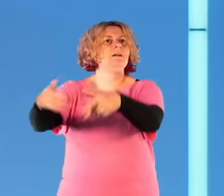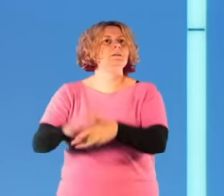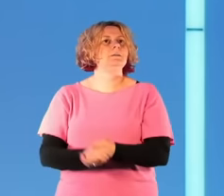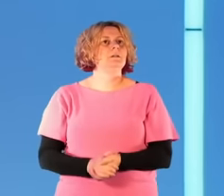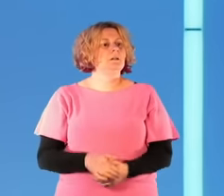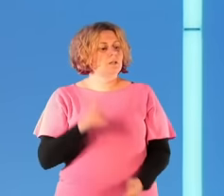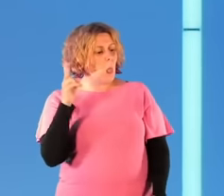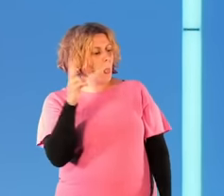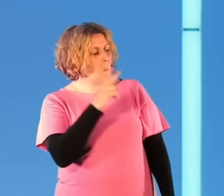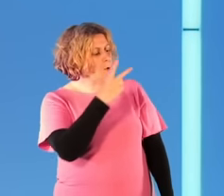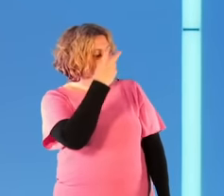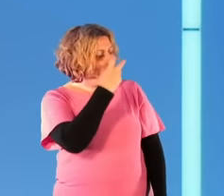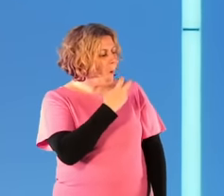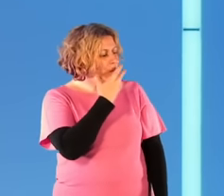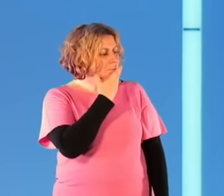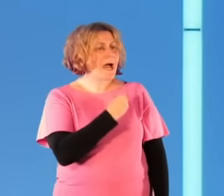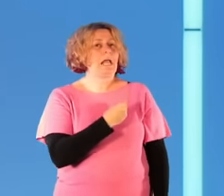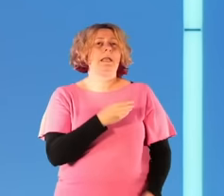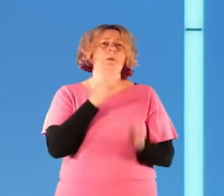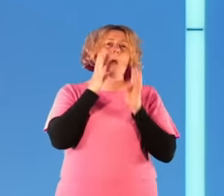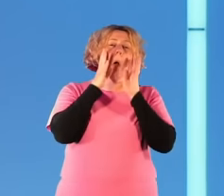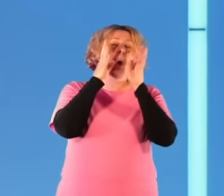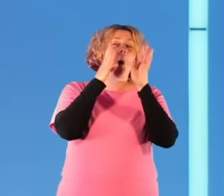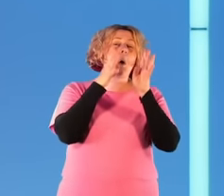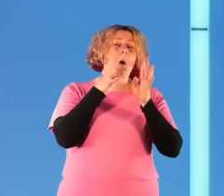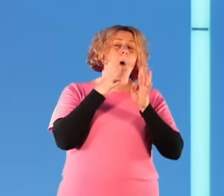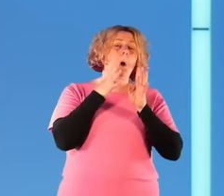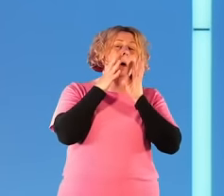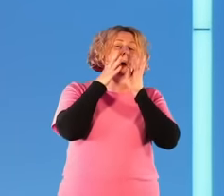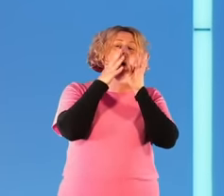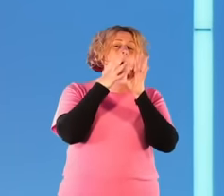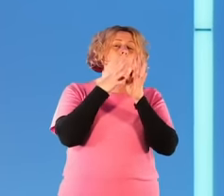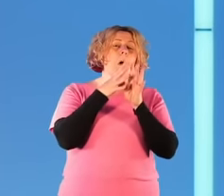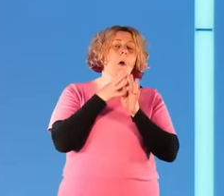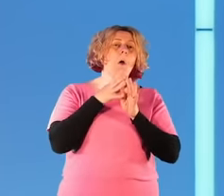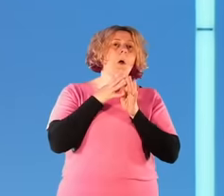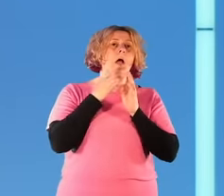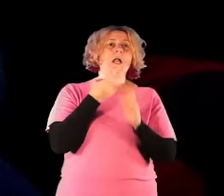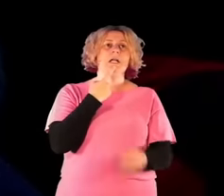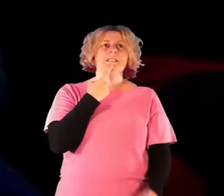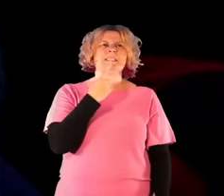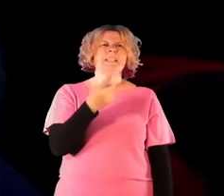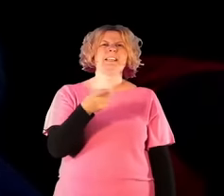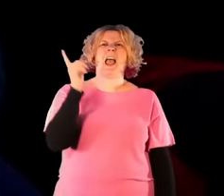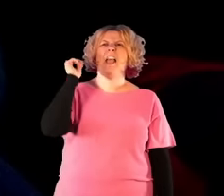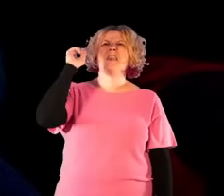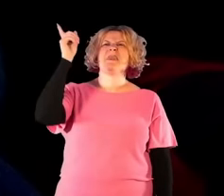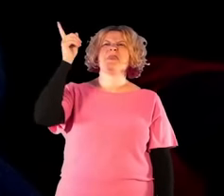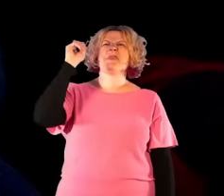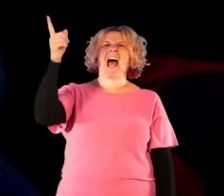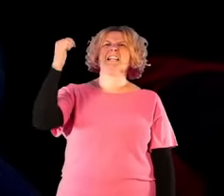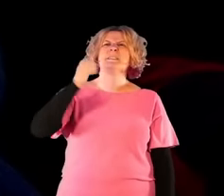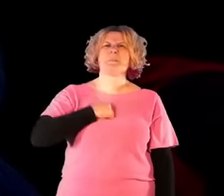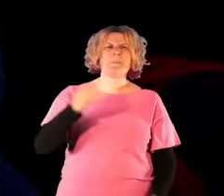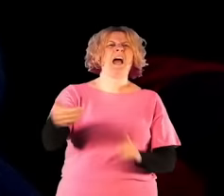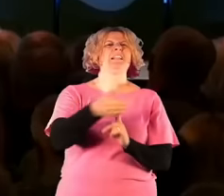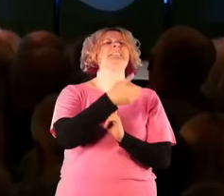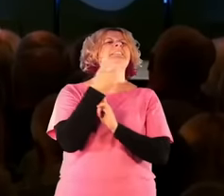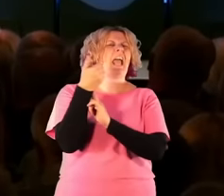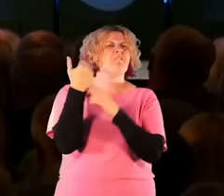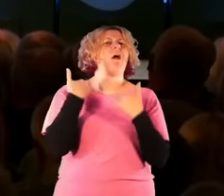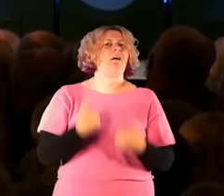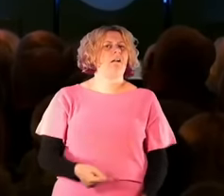the tears are rolling down his cheeks. And in a loud whisper, he says, that's my Saviour they're singing